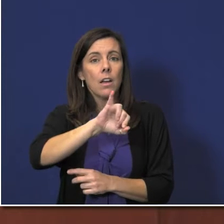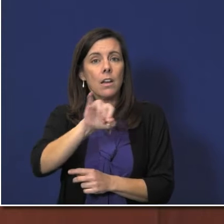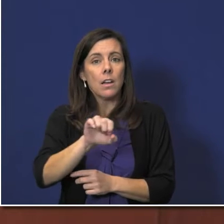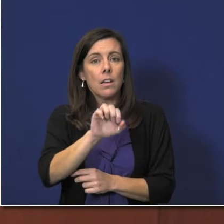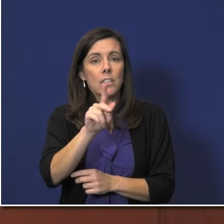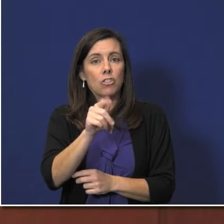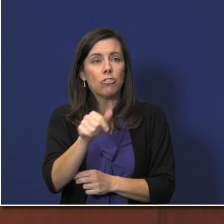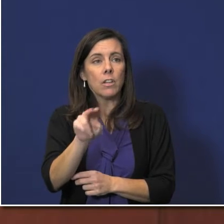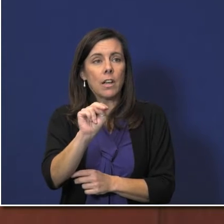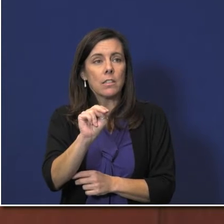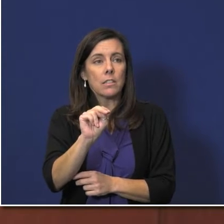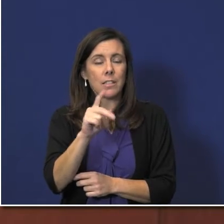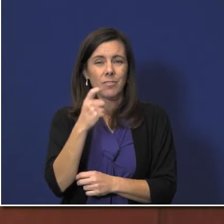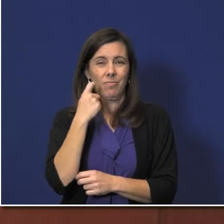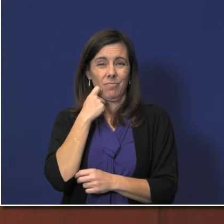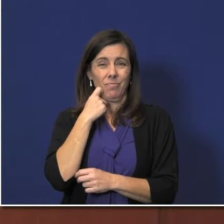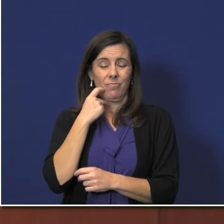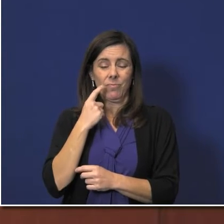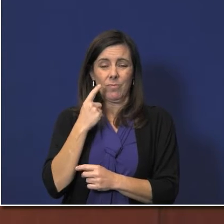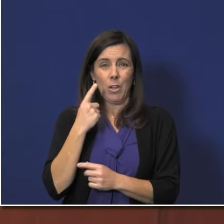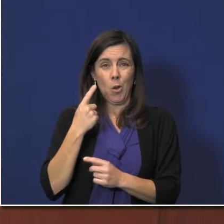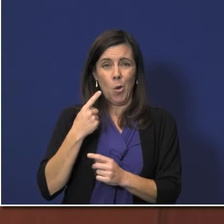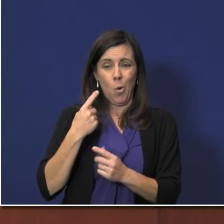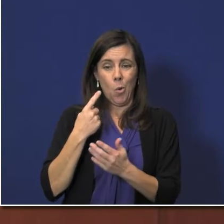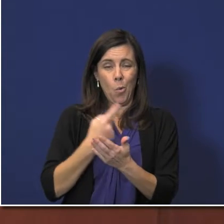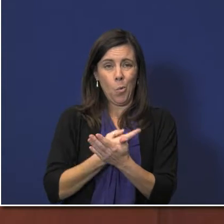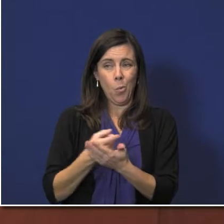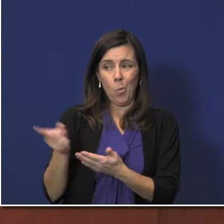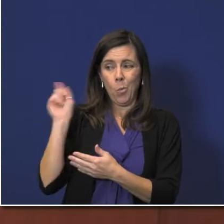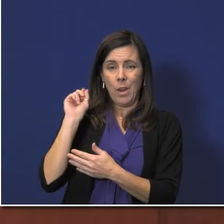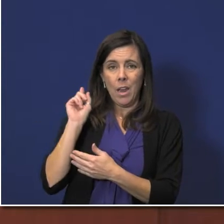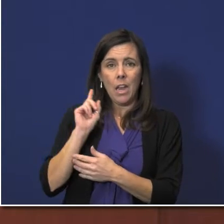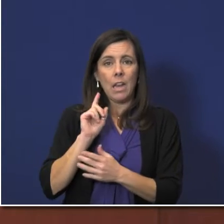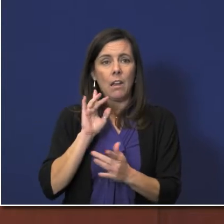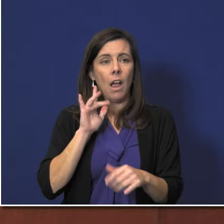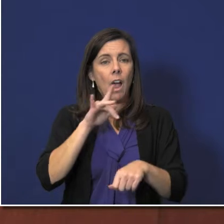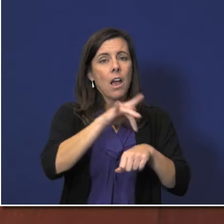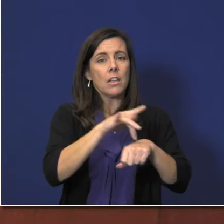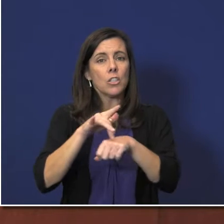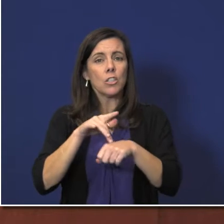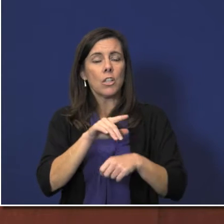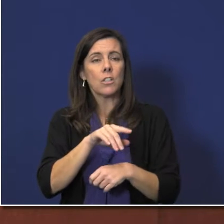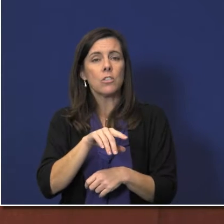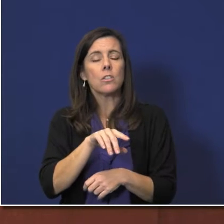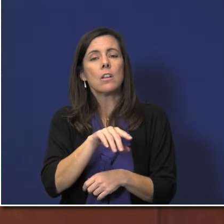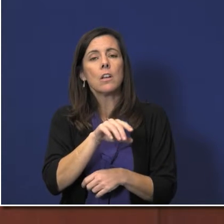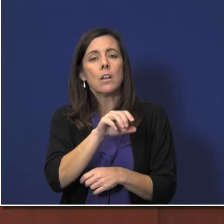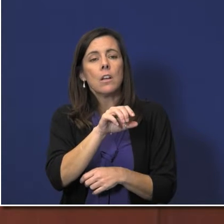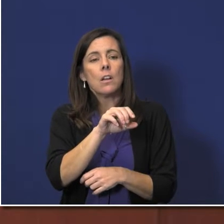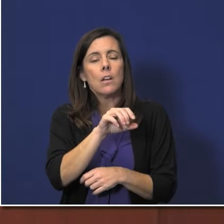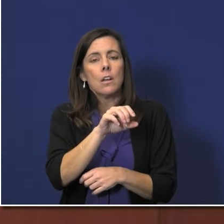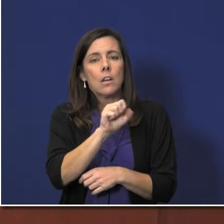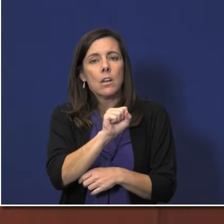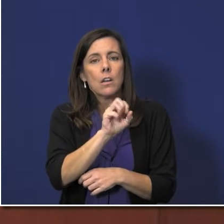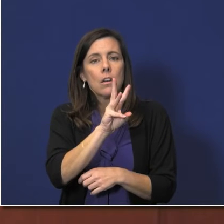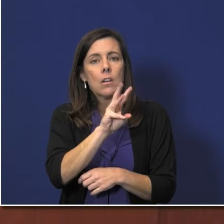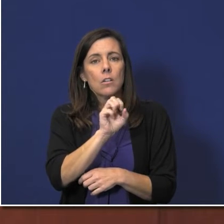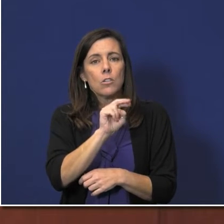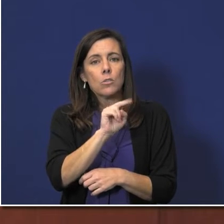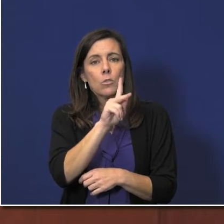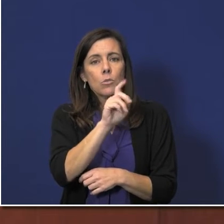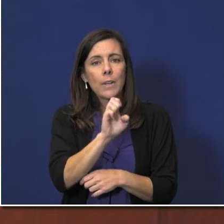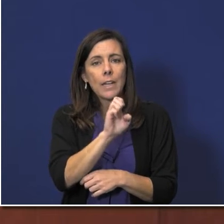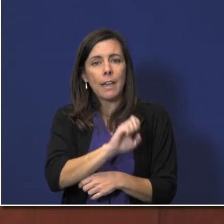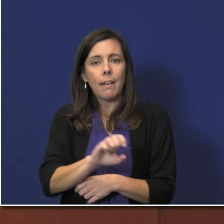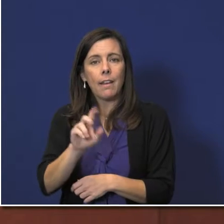past week, I had the opportunity to visit Swinky, Keith, and Salyards. Ironically, my 5 grandchildren go to those